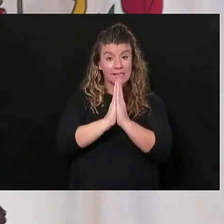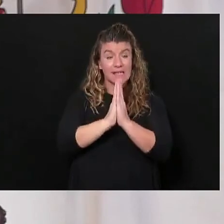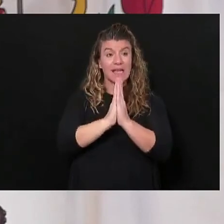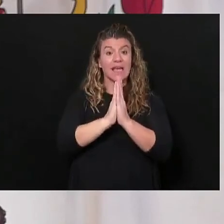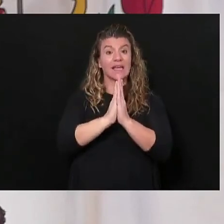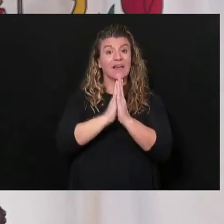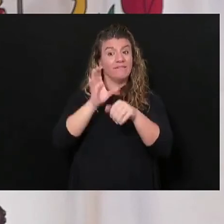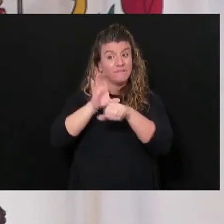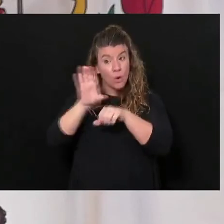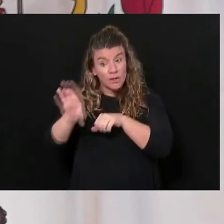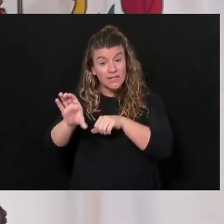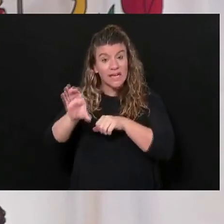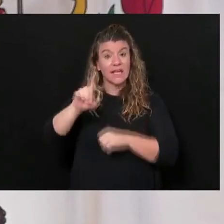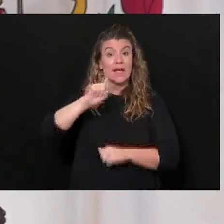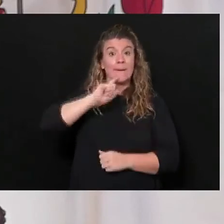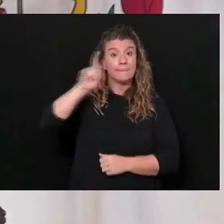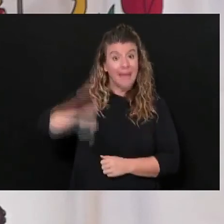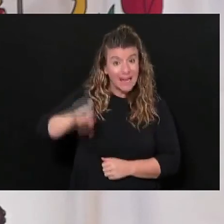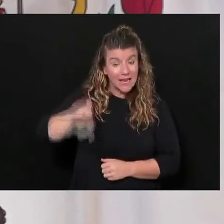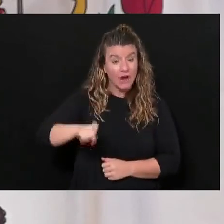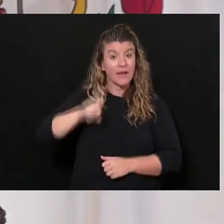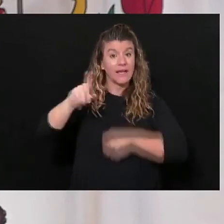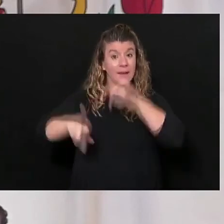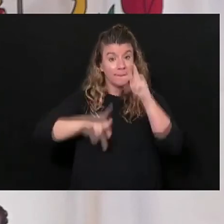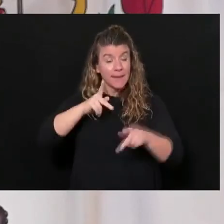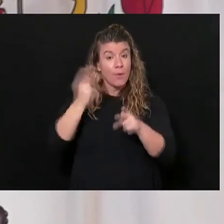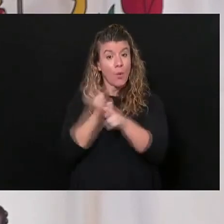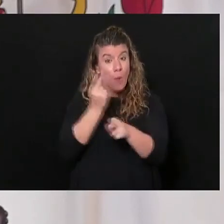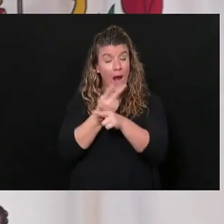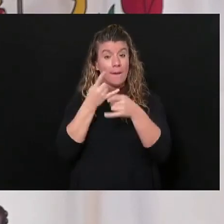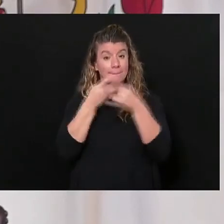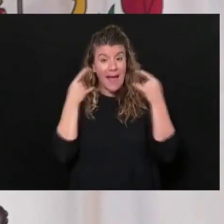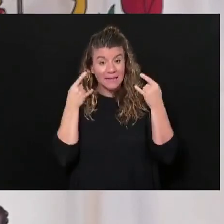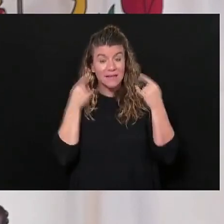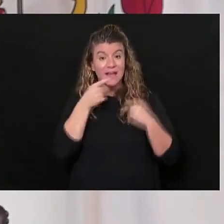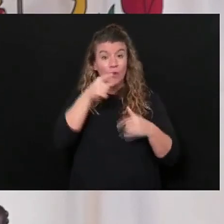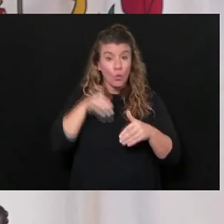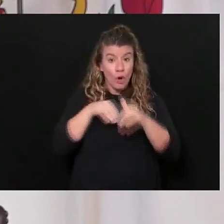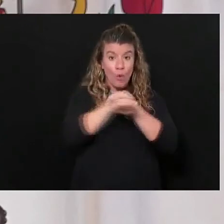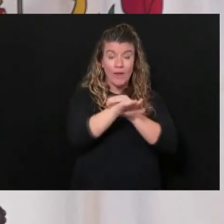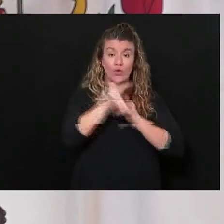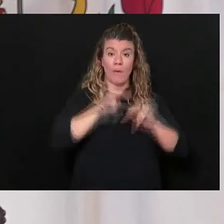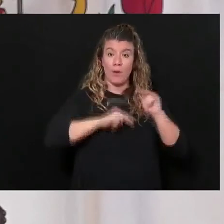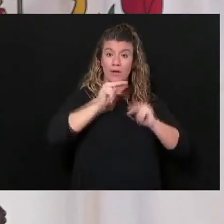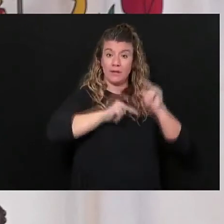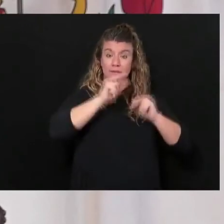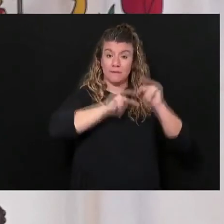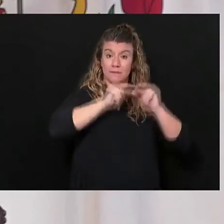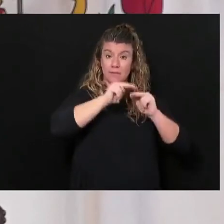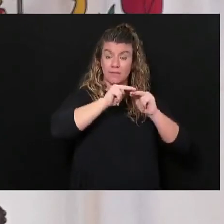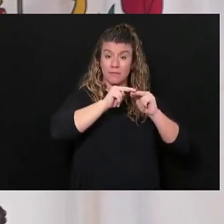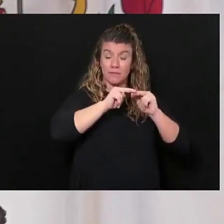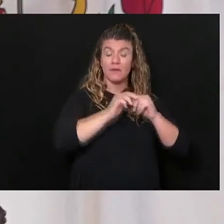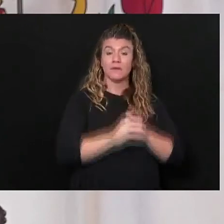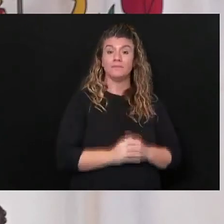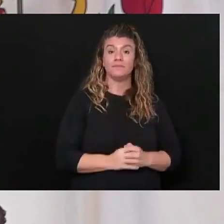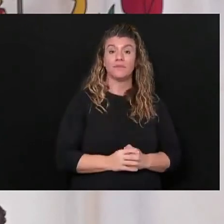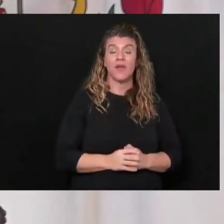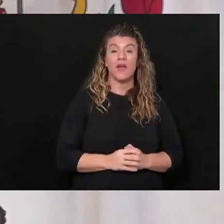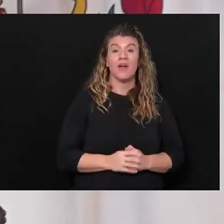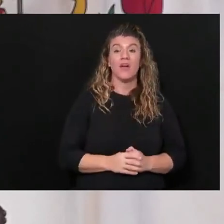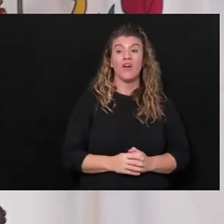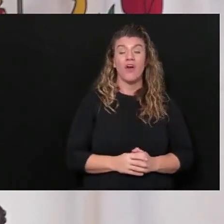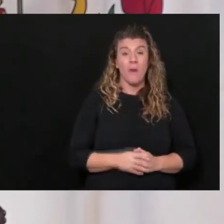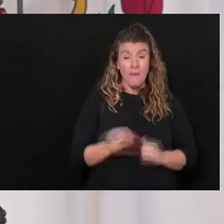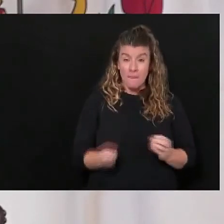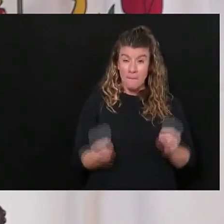making it mandatory that people wear masks, if they go into a building. From the standpoint of going